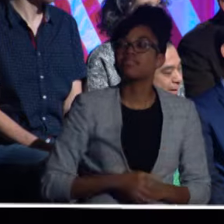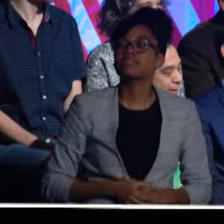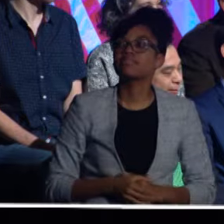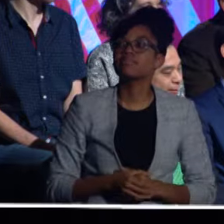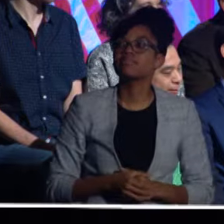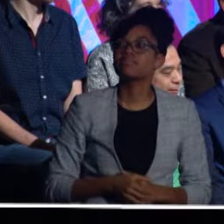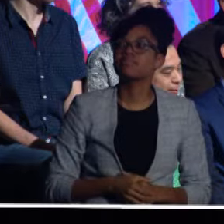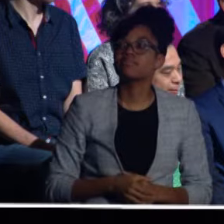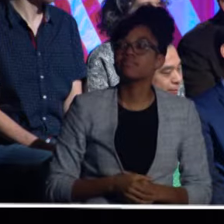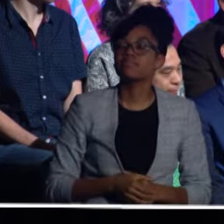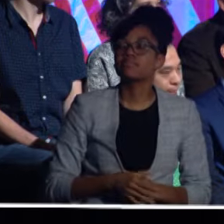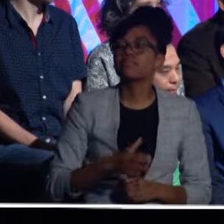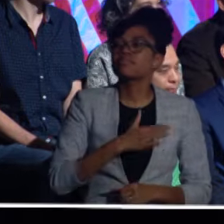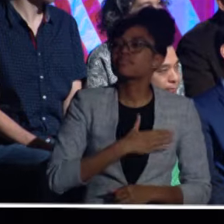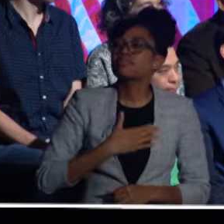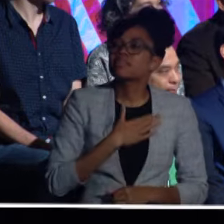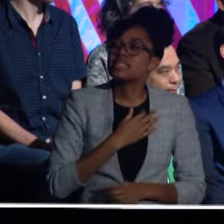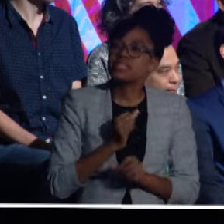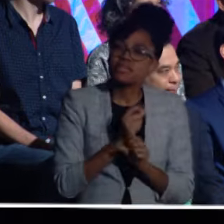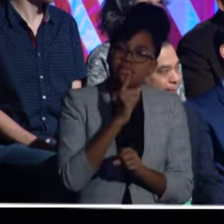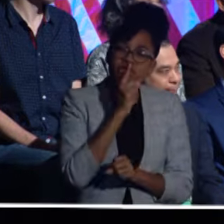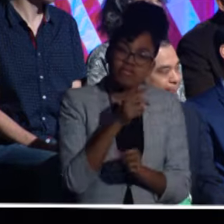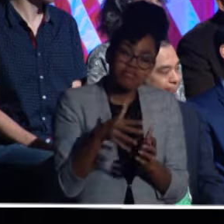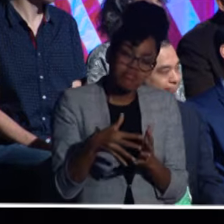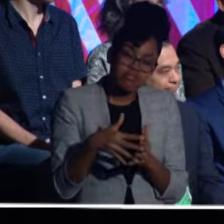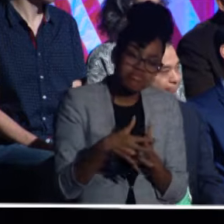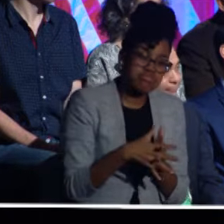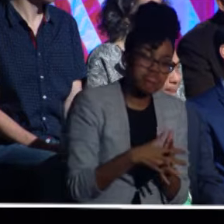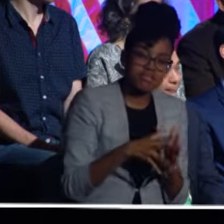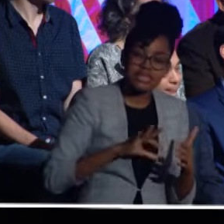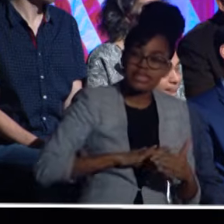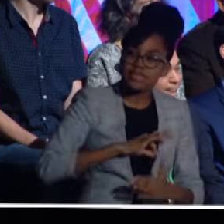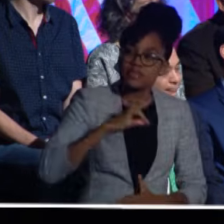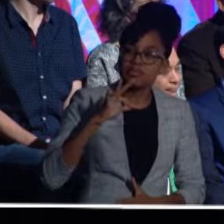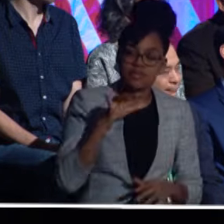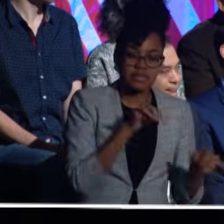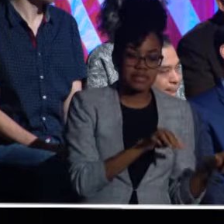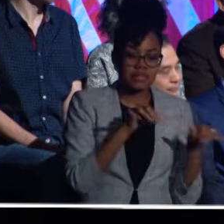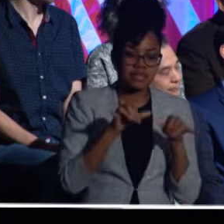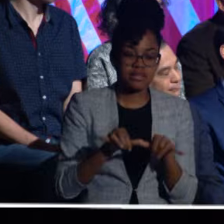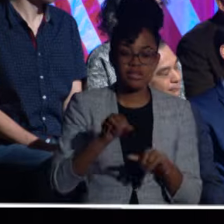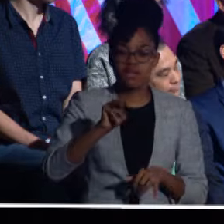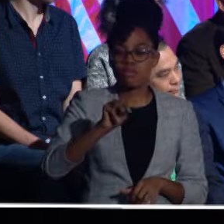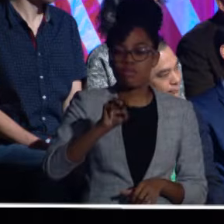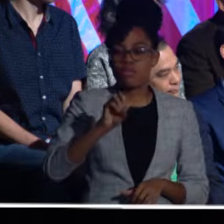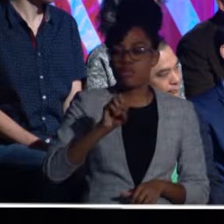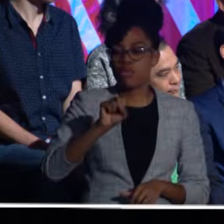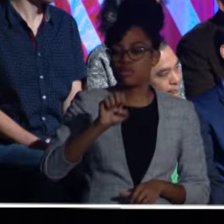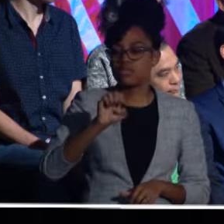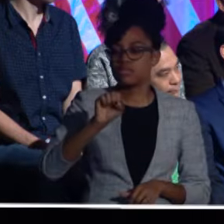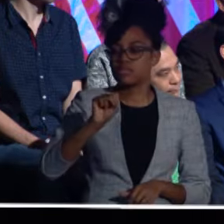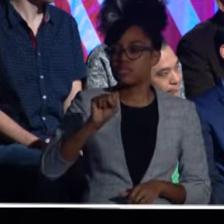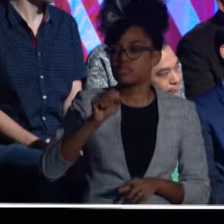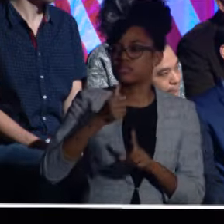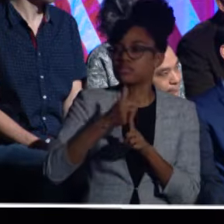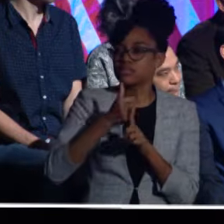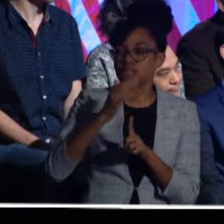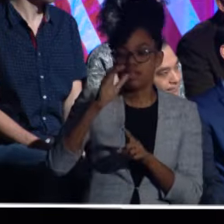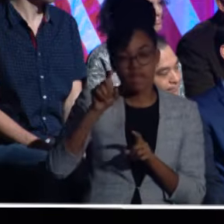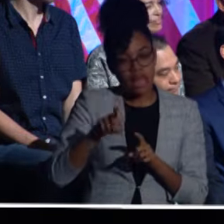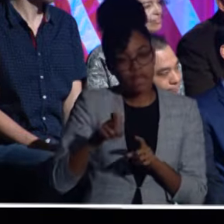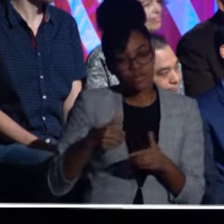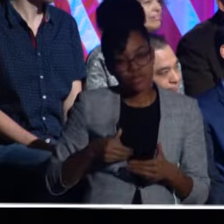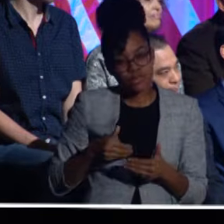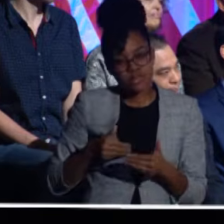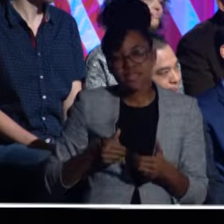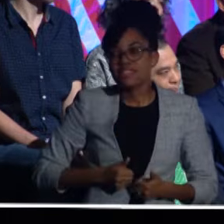each member of this administration the spirit of Moses, who had to live close to Pharaoh too.